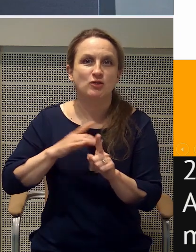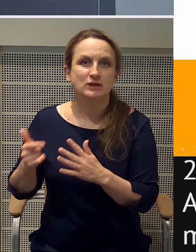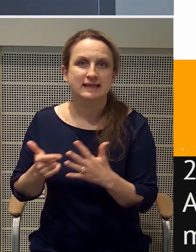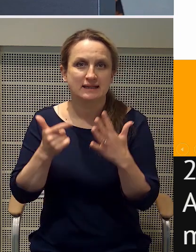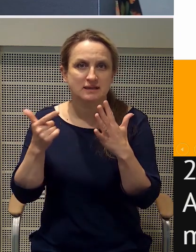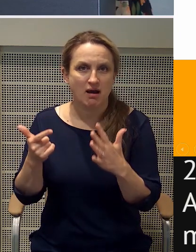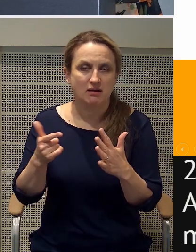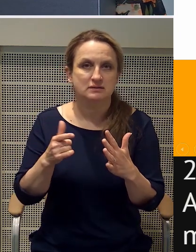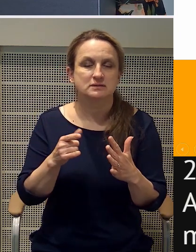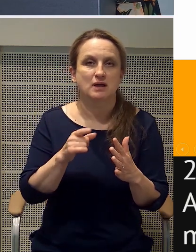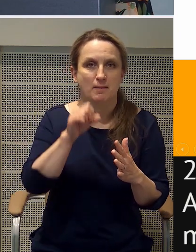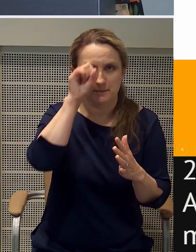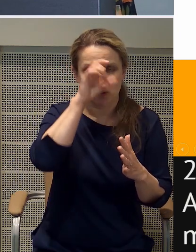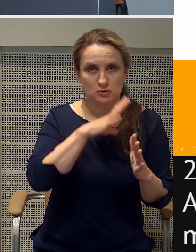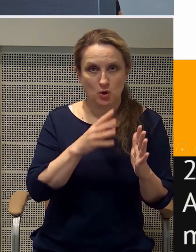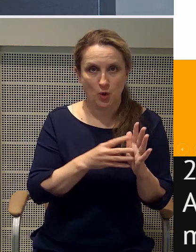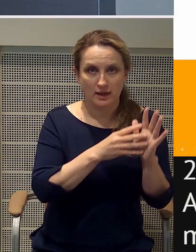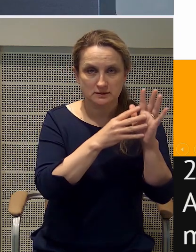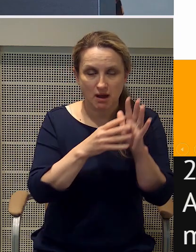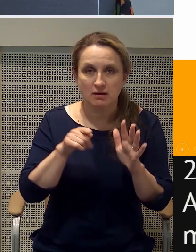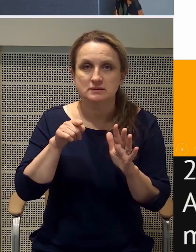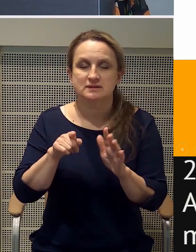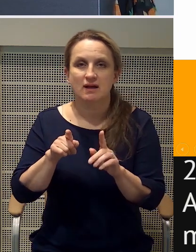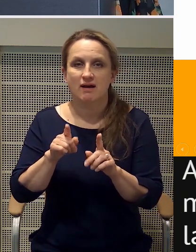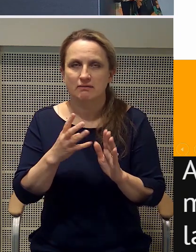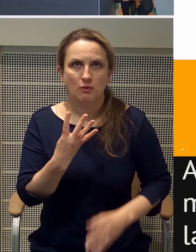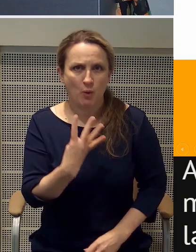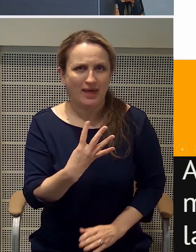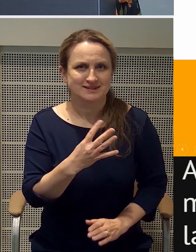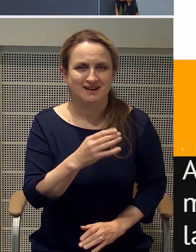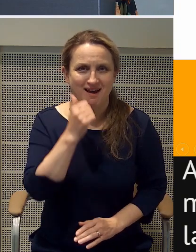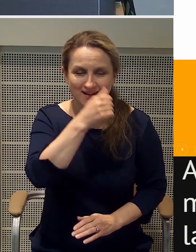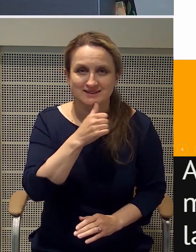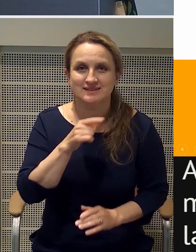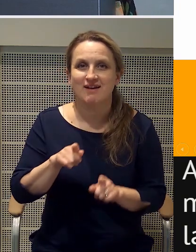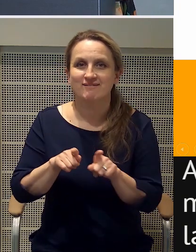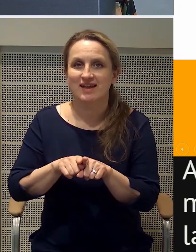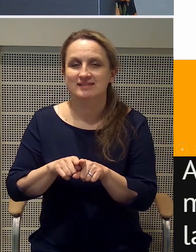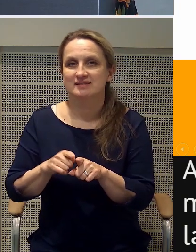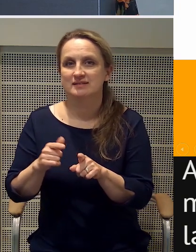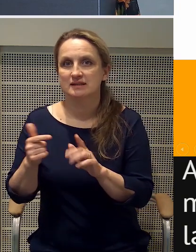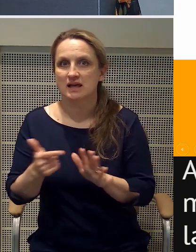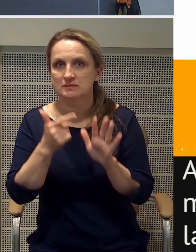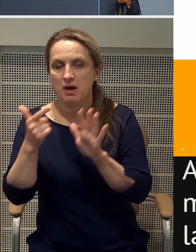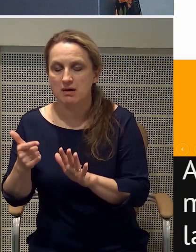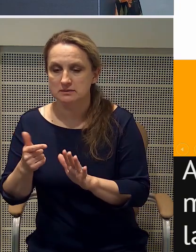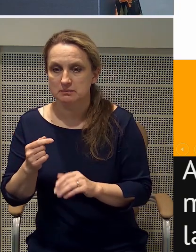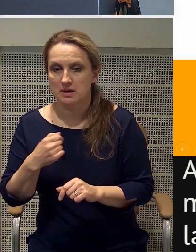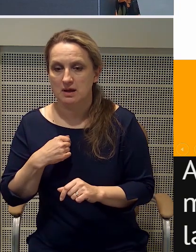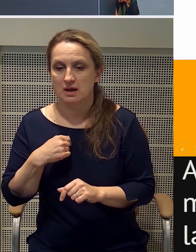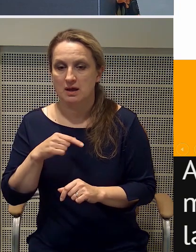old, and his brother was 7 years old. So they were diagnosed early in